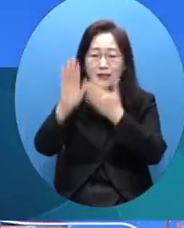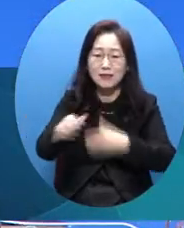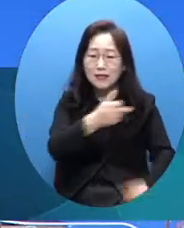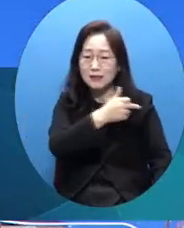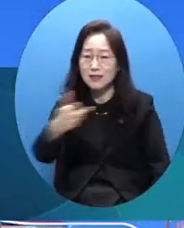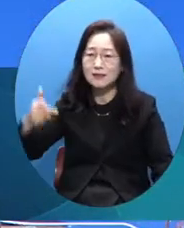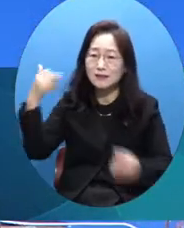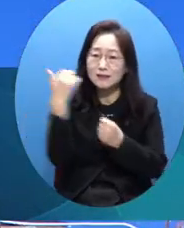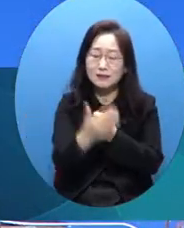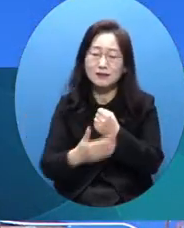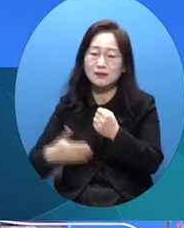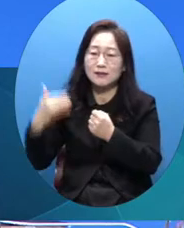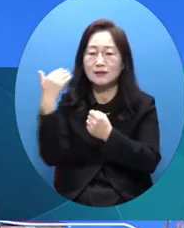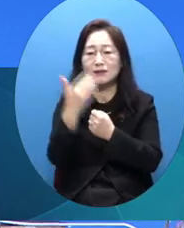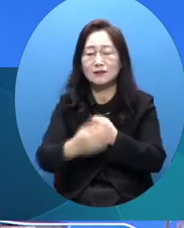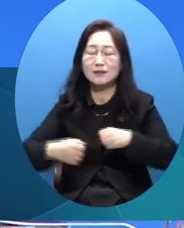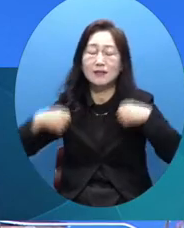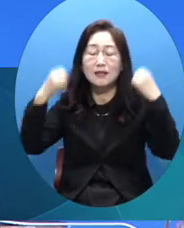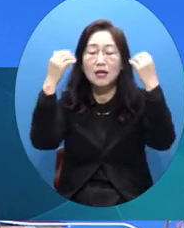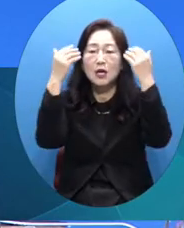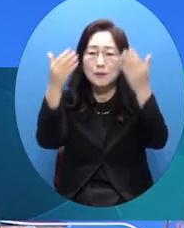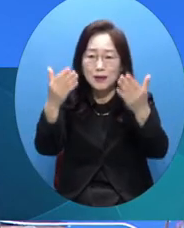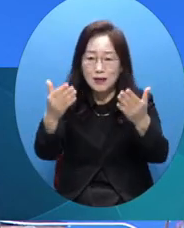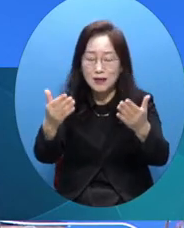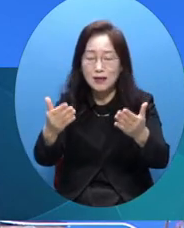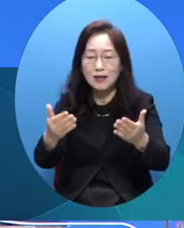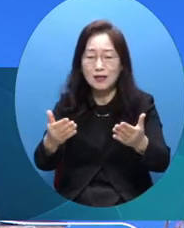and I would this Secret in you